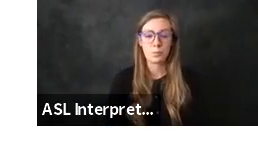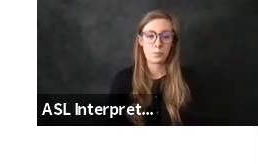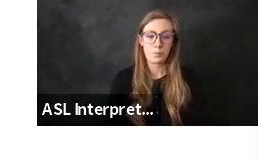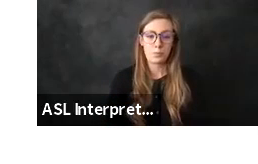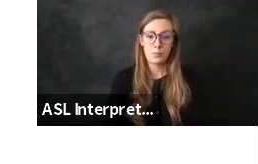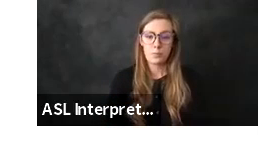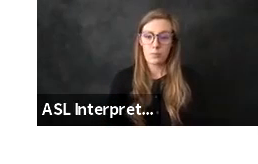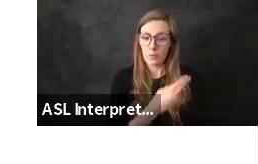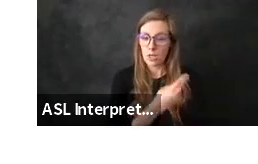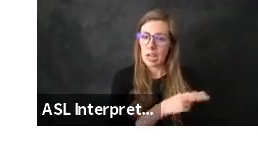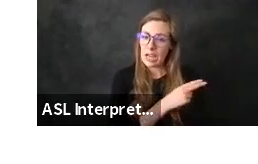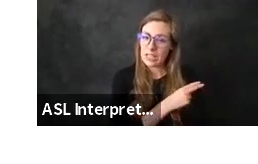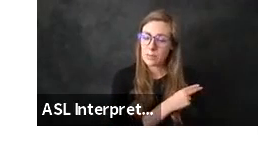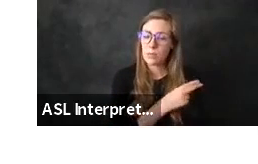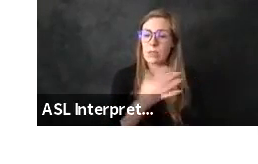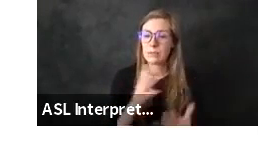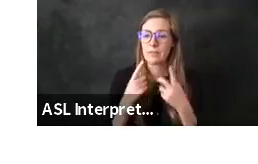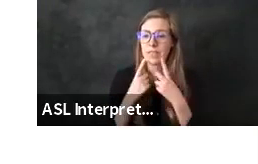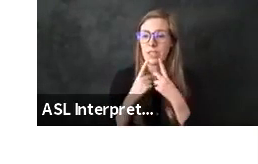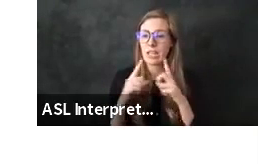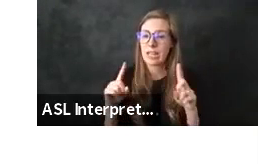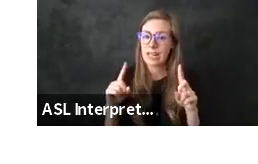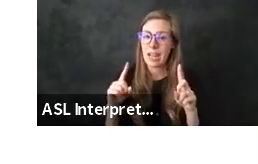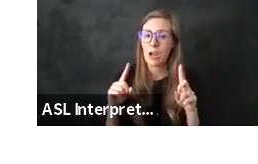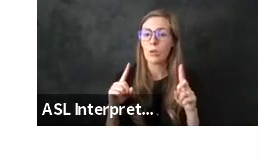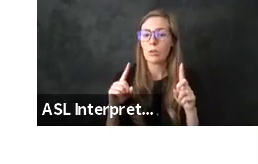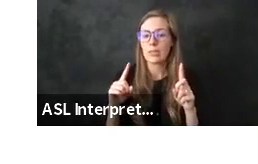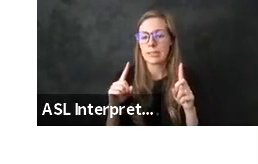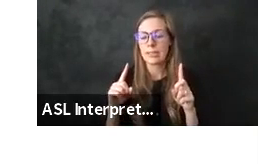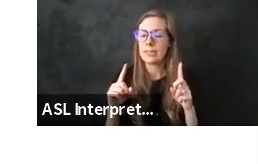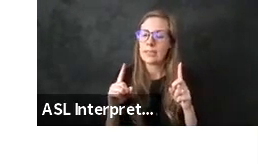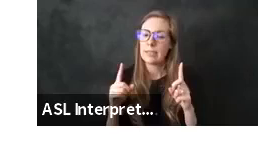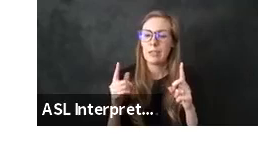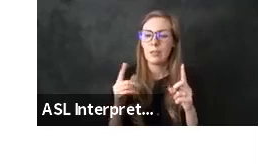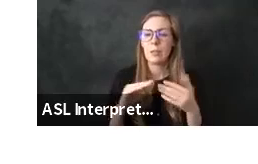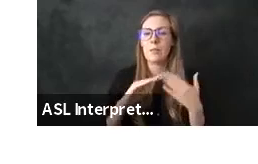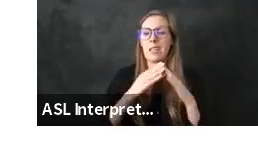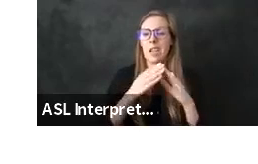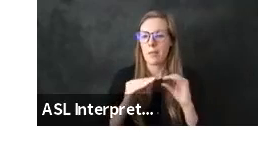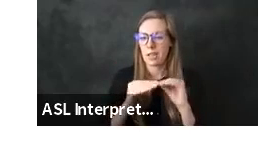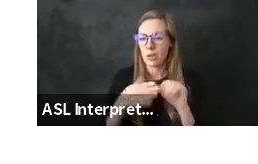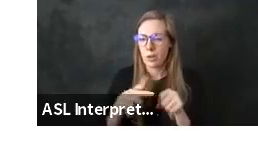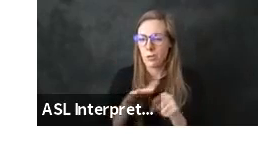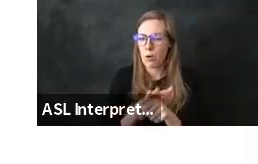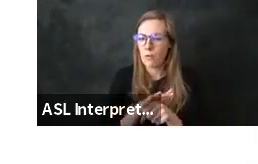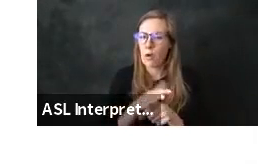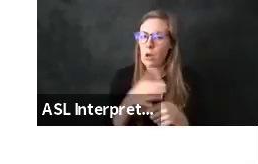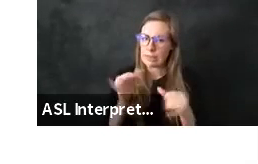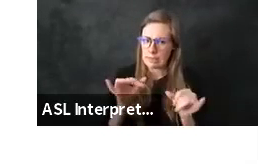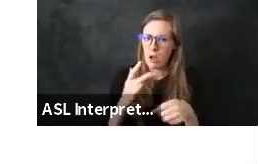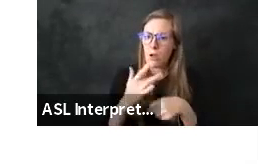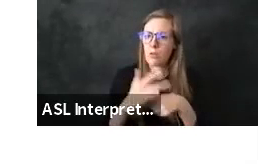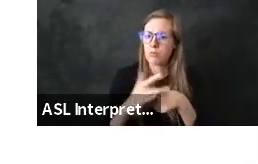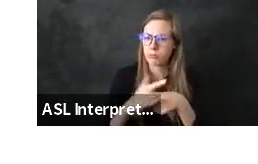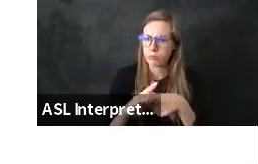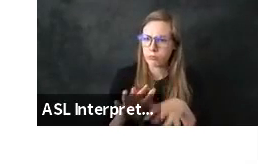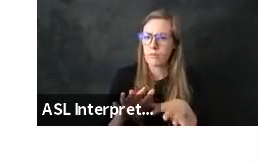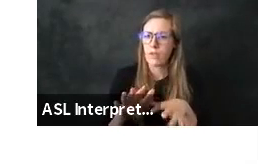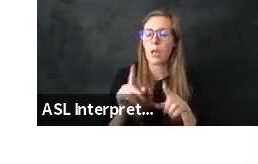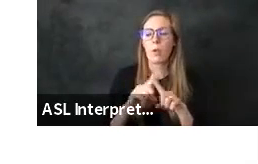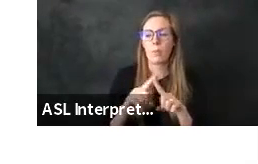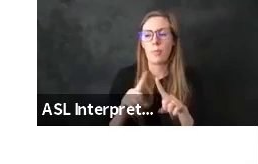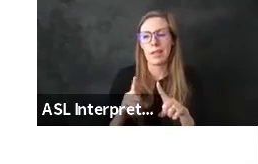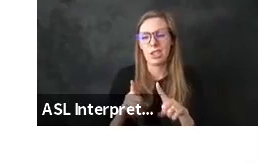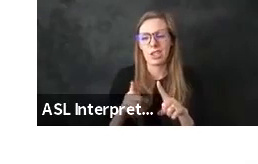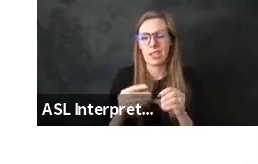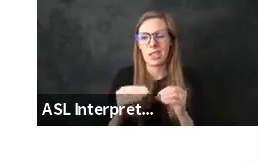Hospitals have expressed a dual capacity strain where they're seeing increased numbers of COVID-19 patients, as well